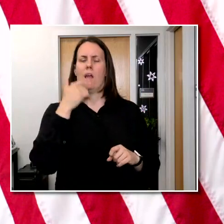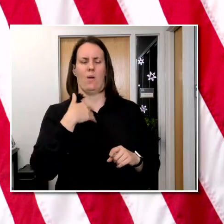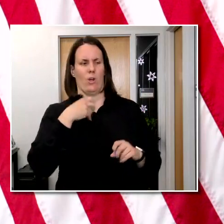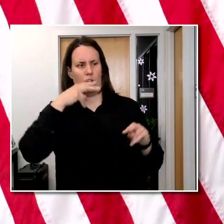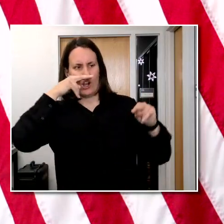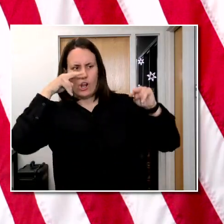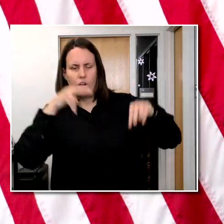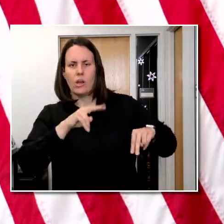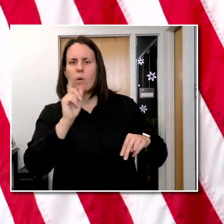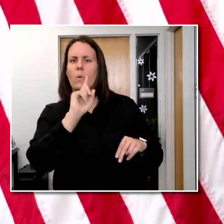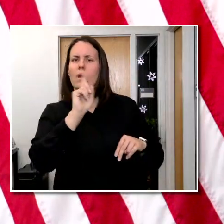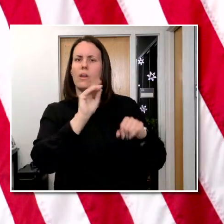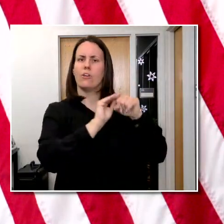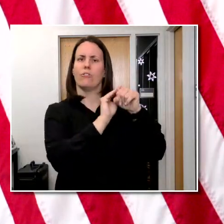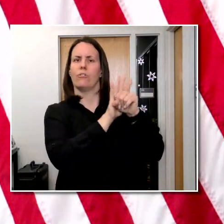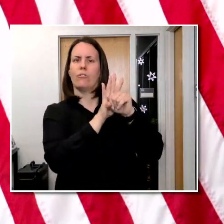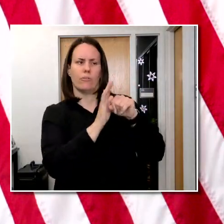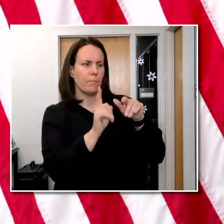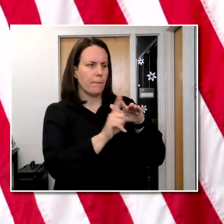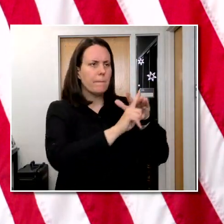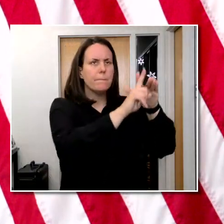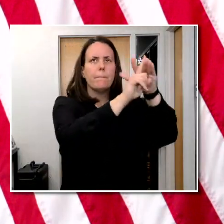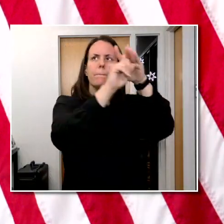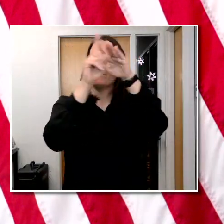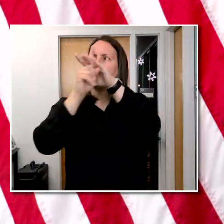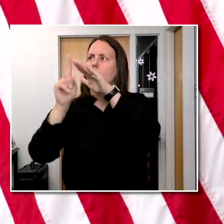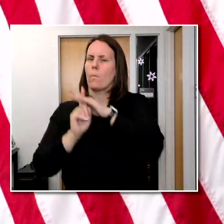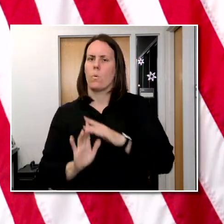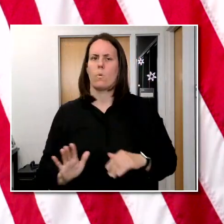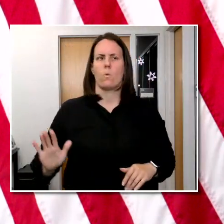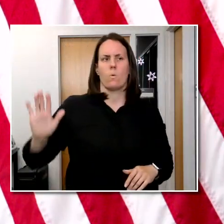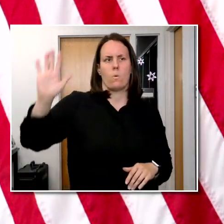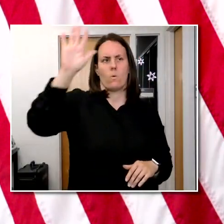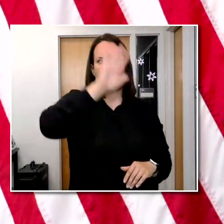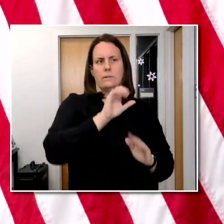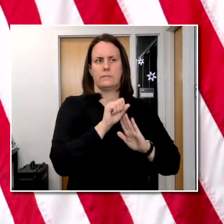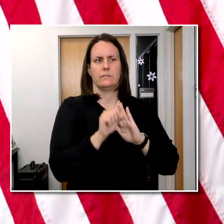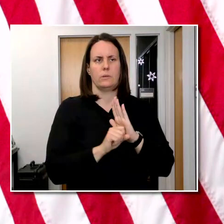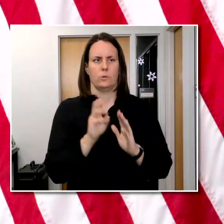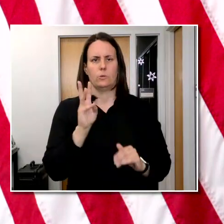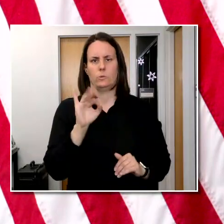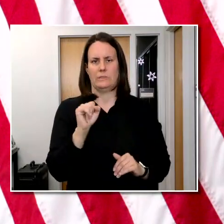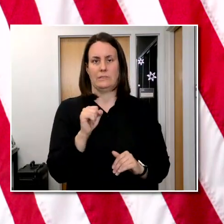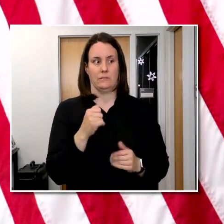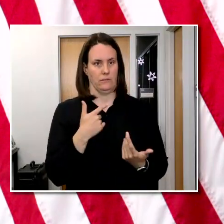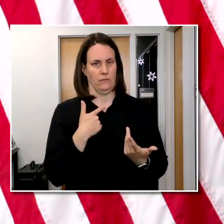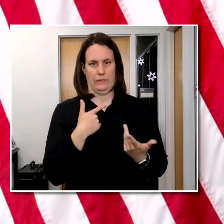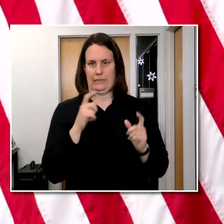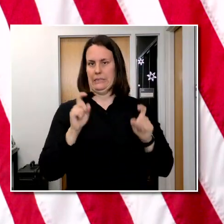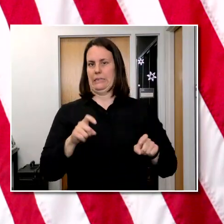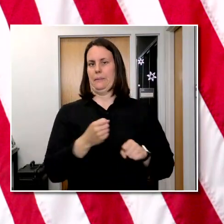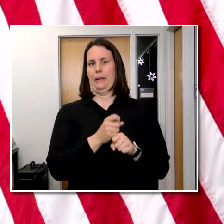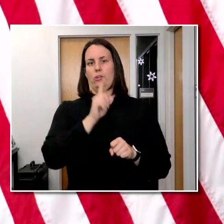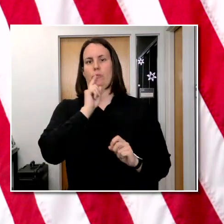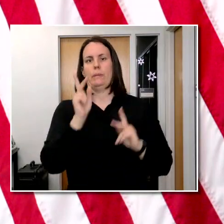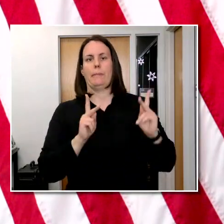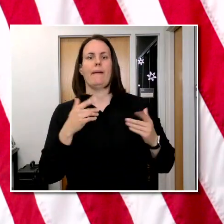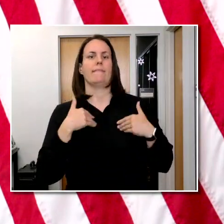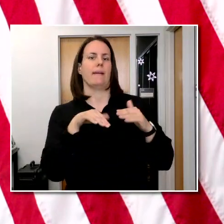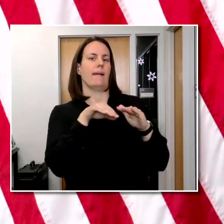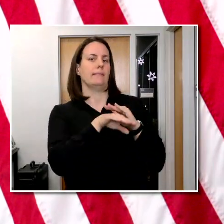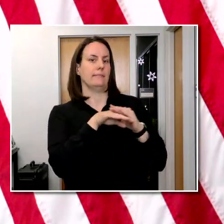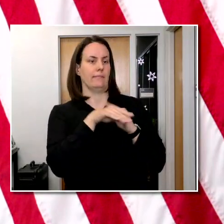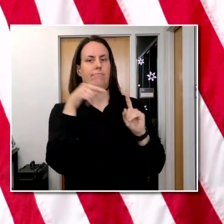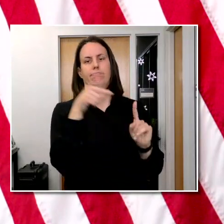anyone who has COVID-19, we need to dramatically increase access to testing. One of the keys to opening